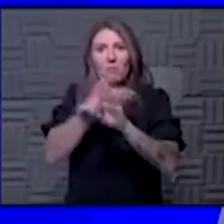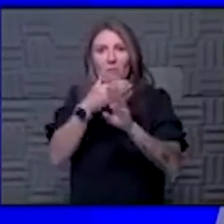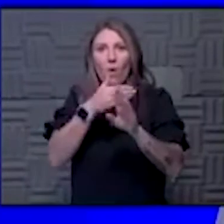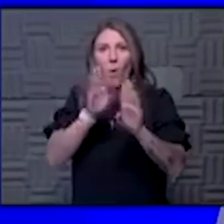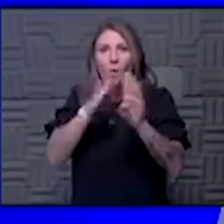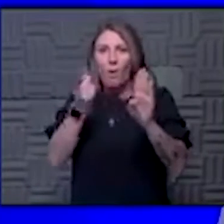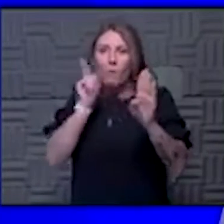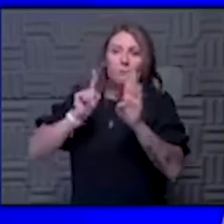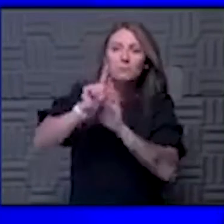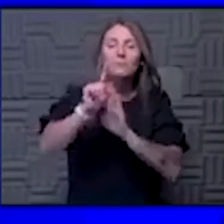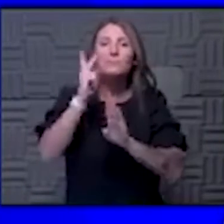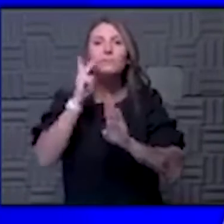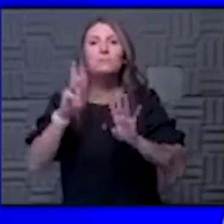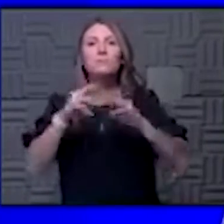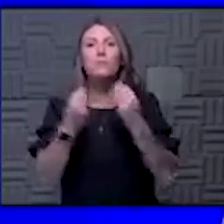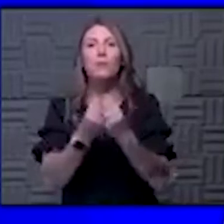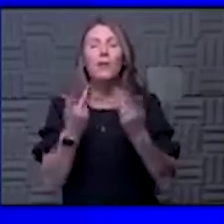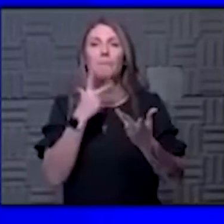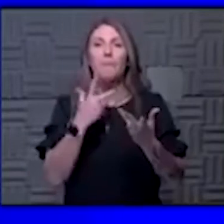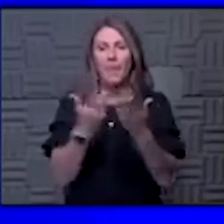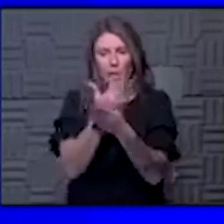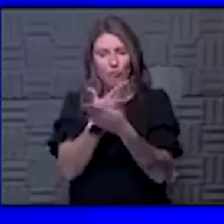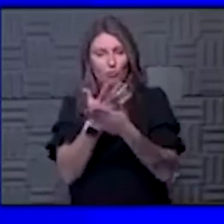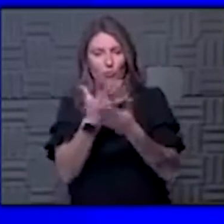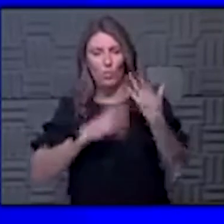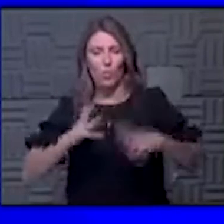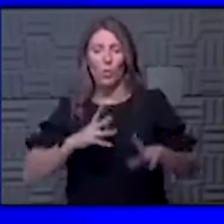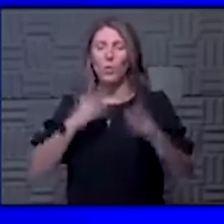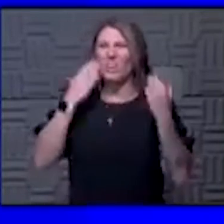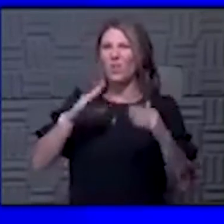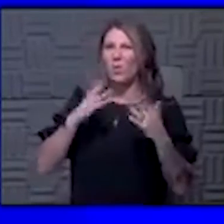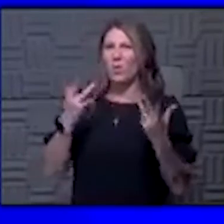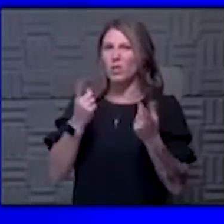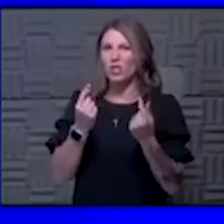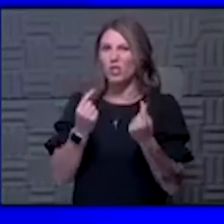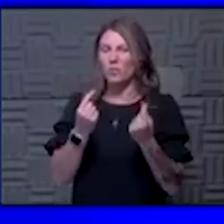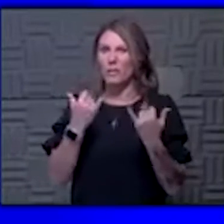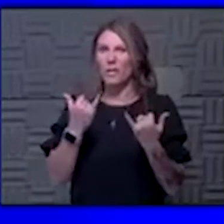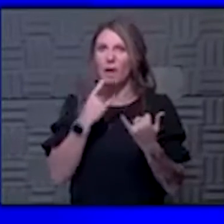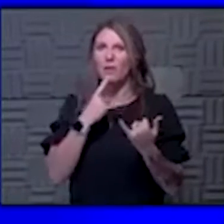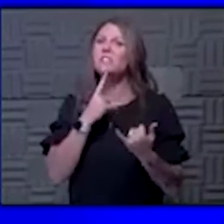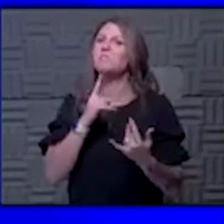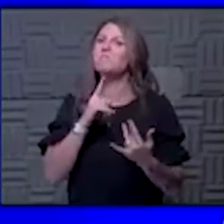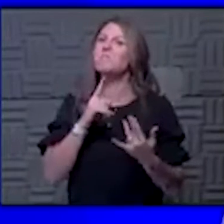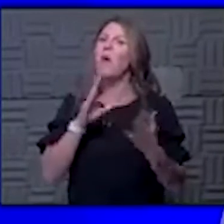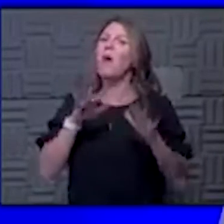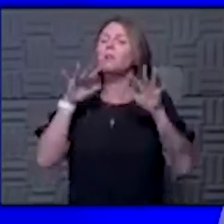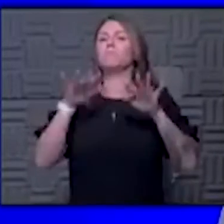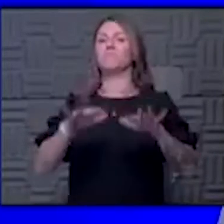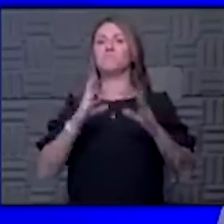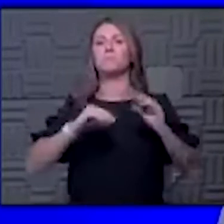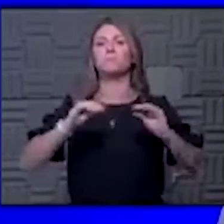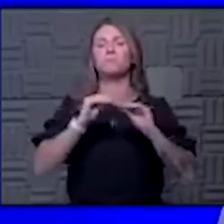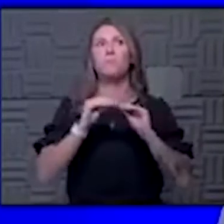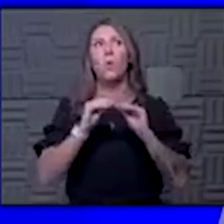and would have new clothes out there. I don't know what they're doing now. I think all that's probably tempered down quite a bit as we've become